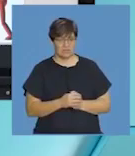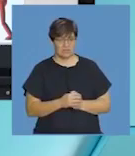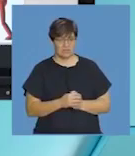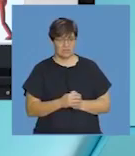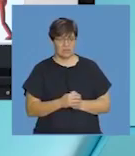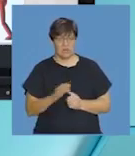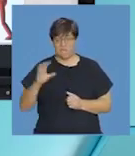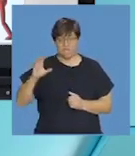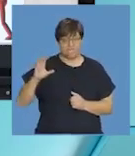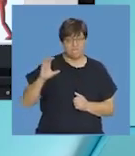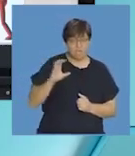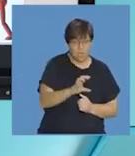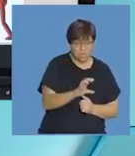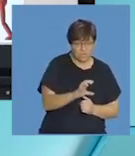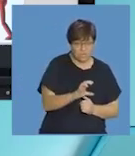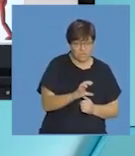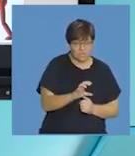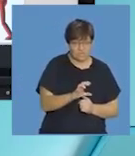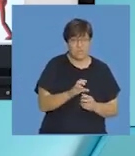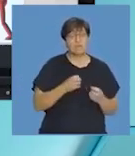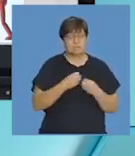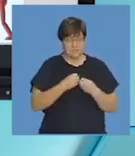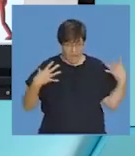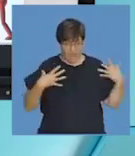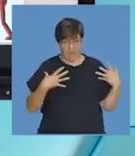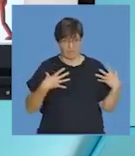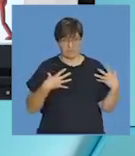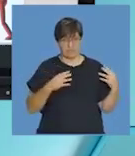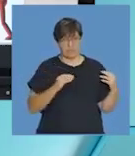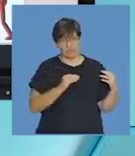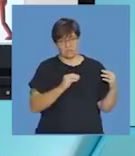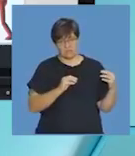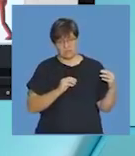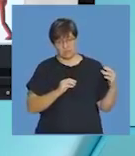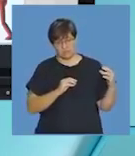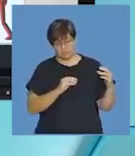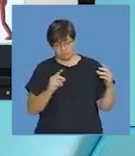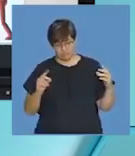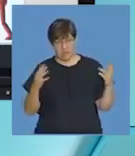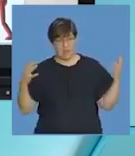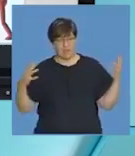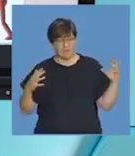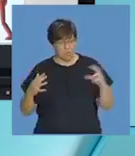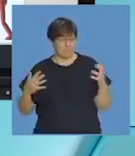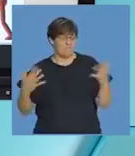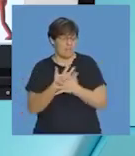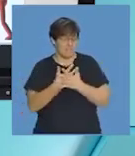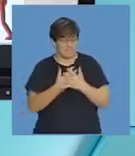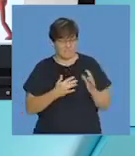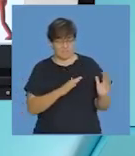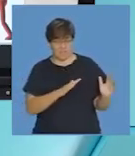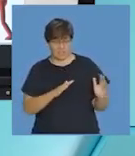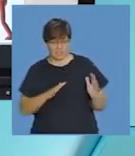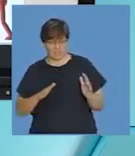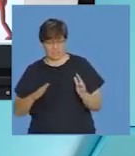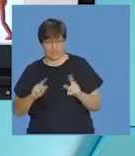The force can start it moving, the force can make it go faster, and